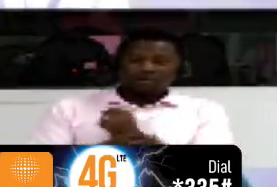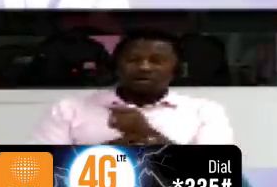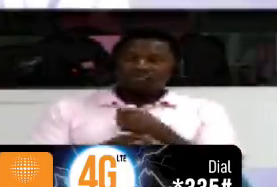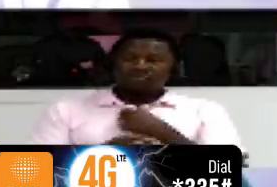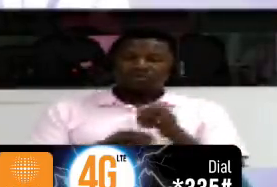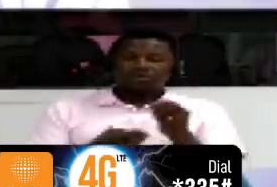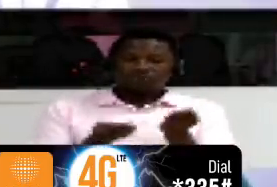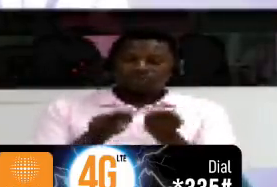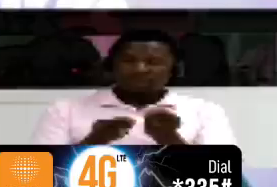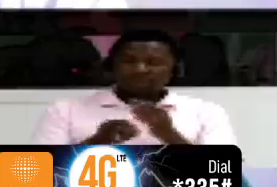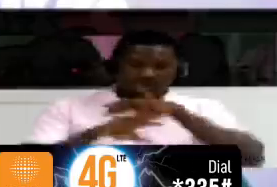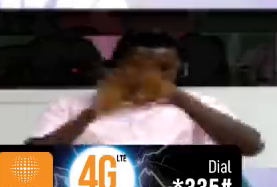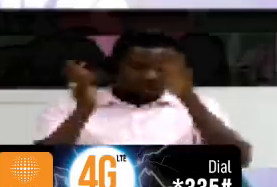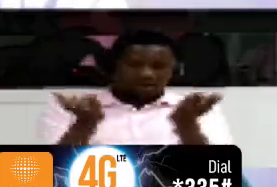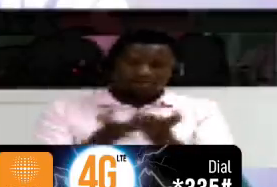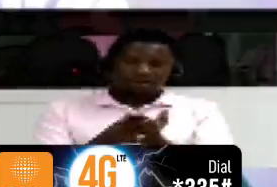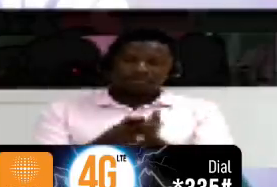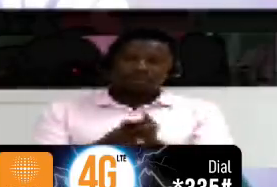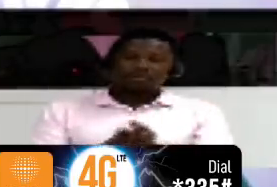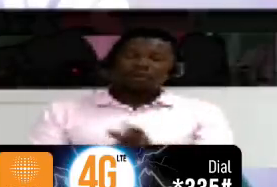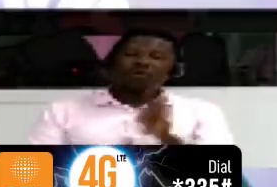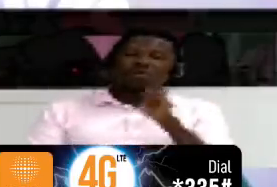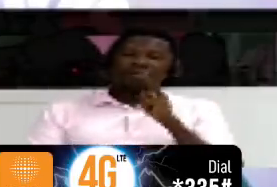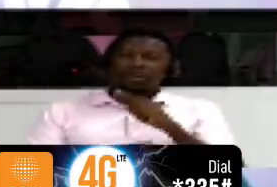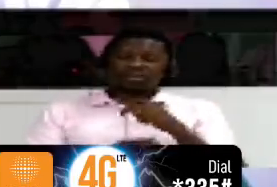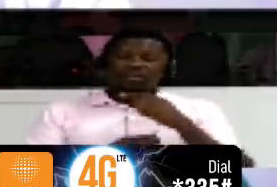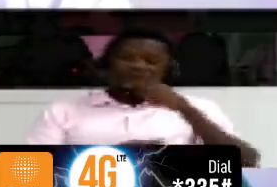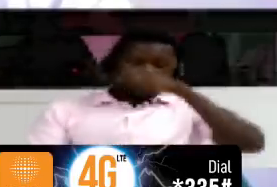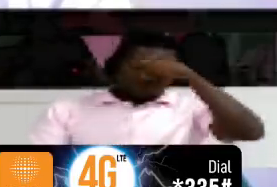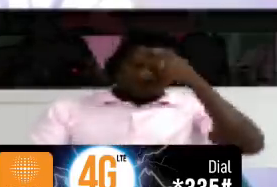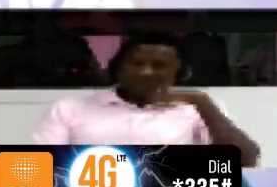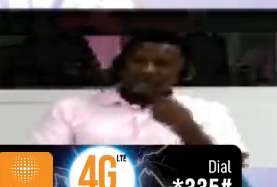What else fell within the mandate of the students' union?